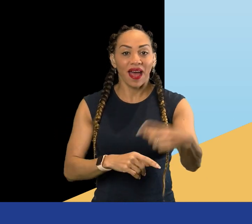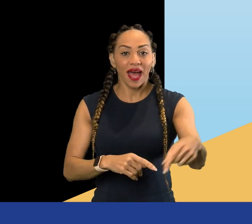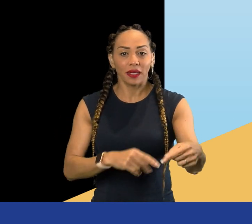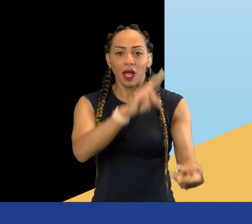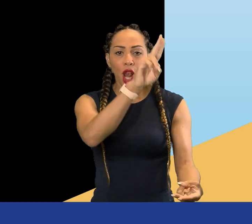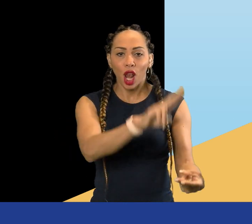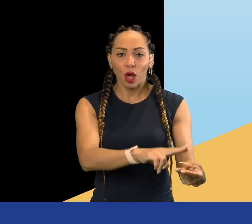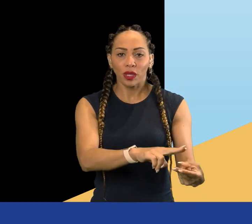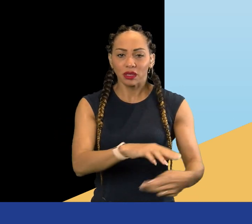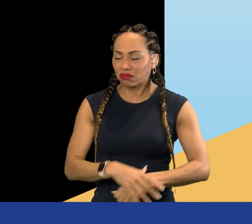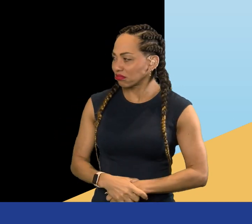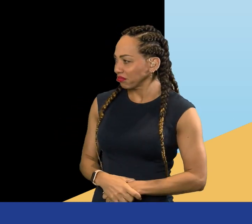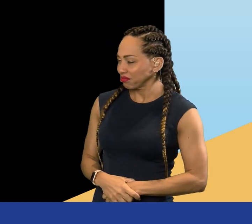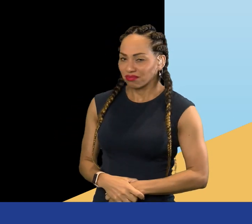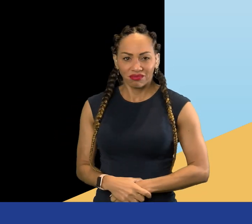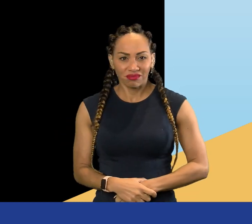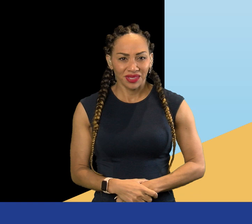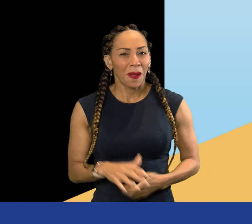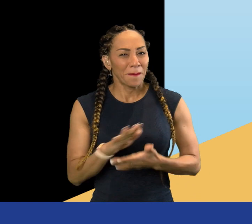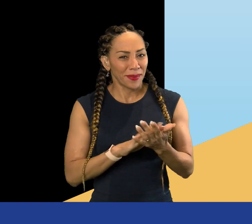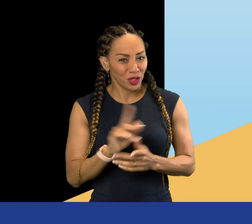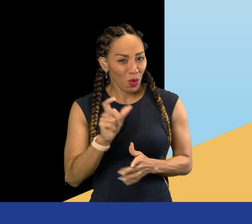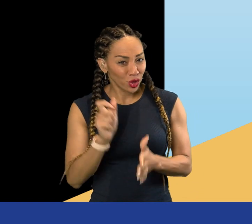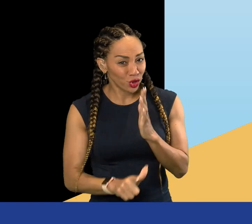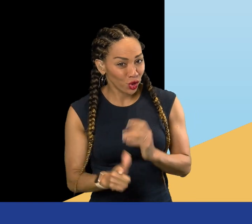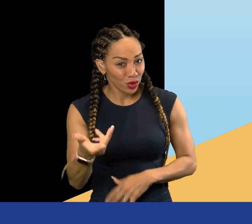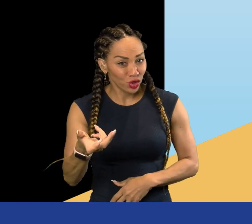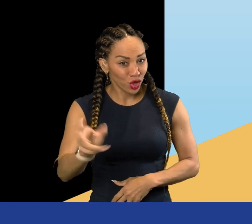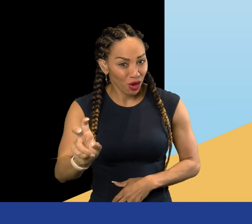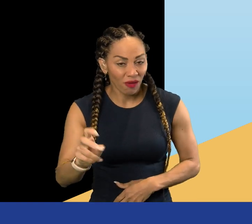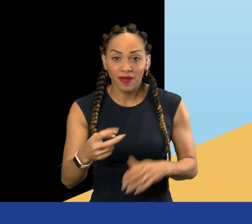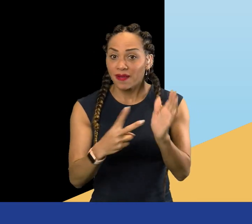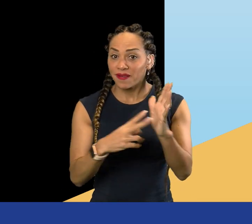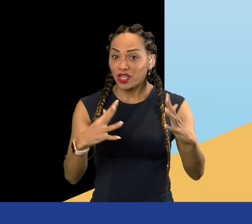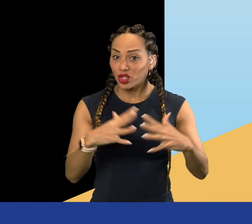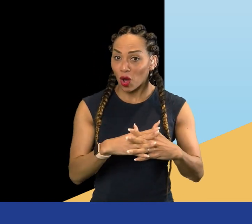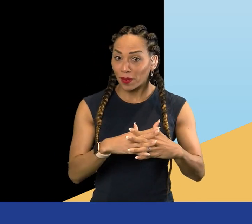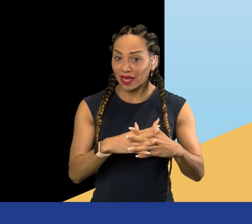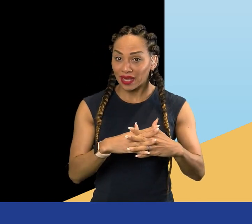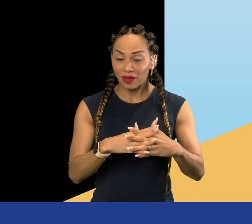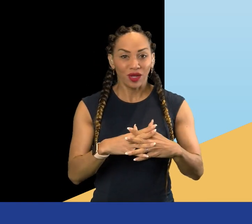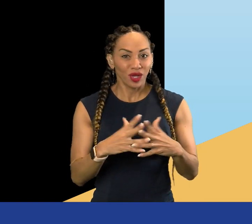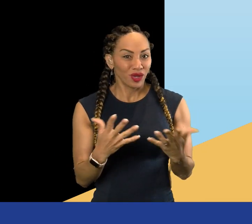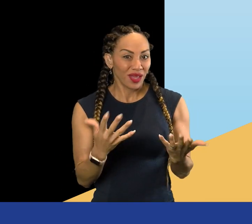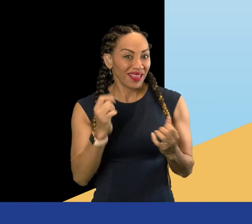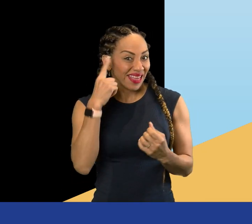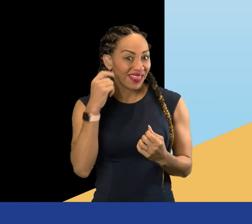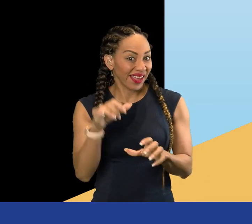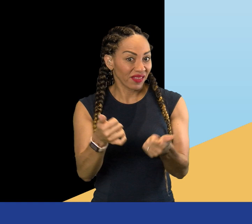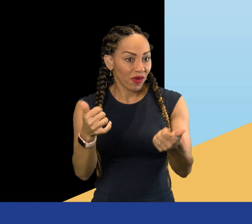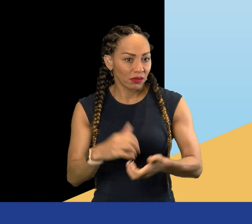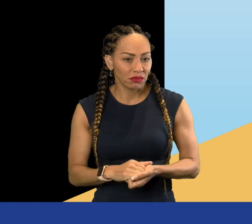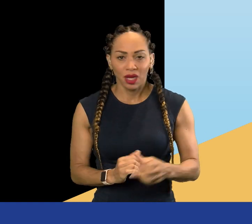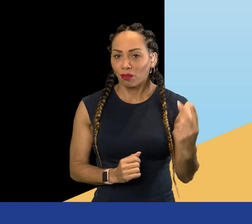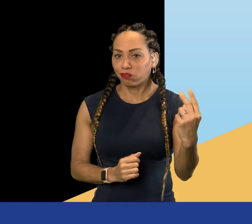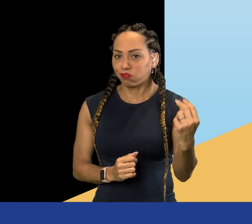you own this car, you would just turn it off. You would turn it off, wouldn't but the thing is that Volkswagen have said, well, According look, to Rushian Mitchin and Everbriggs.com. What was that?